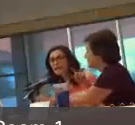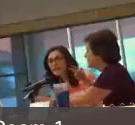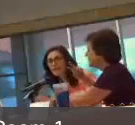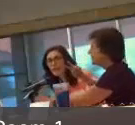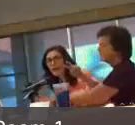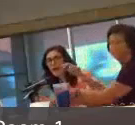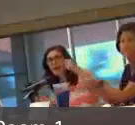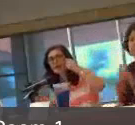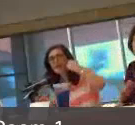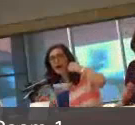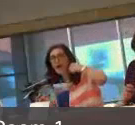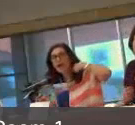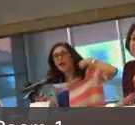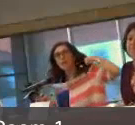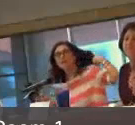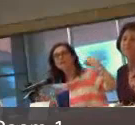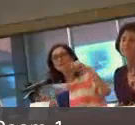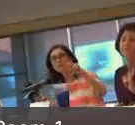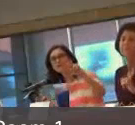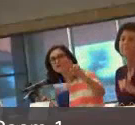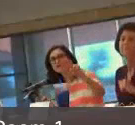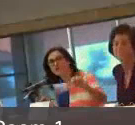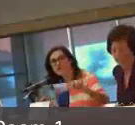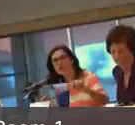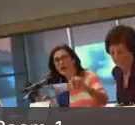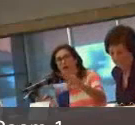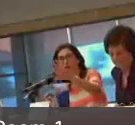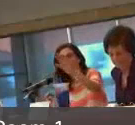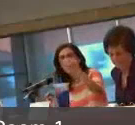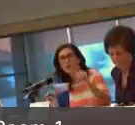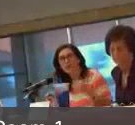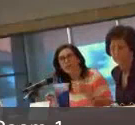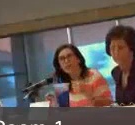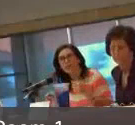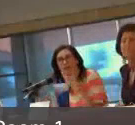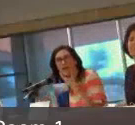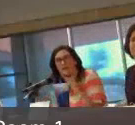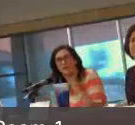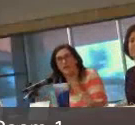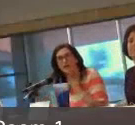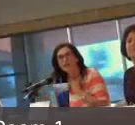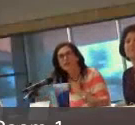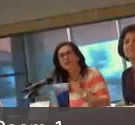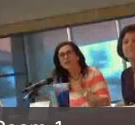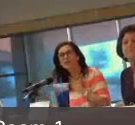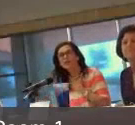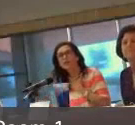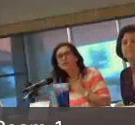And I believe we have a couple of commissioners with us online as